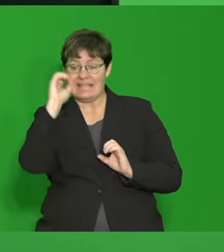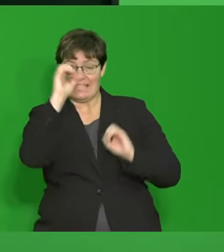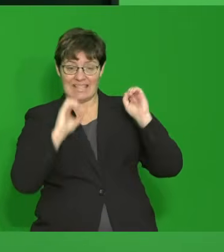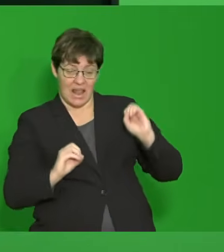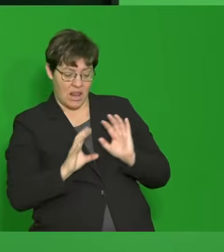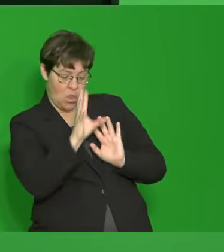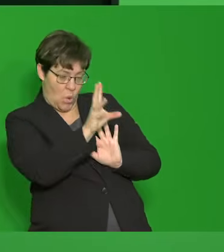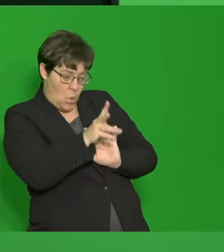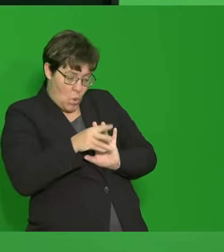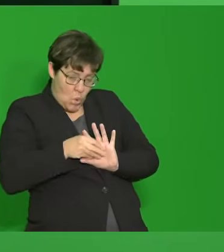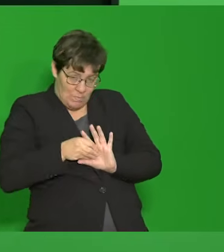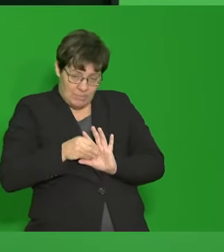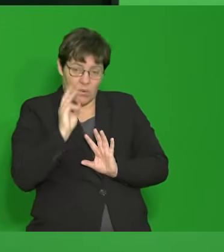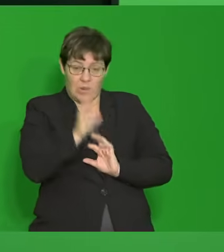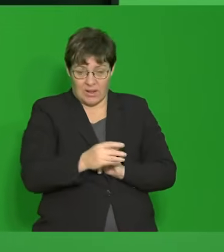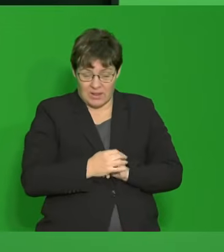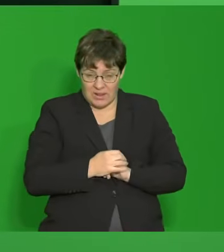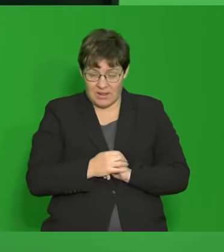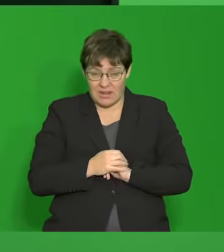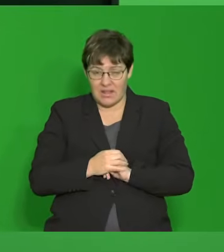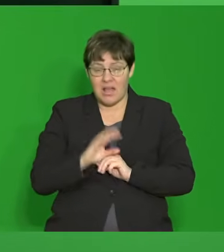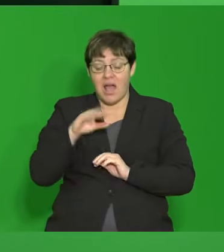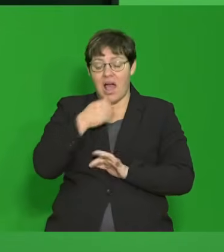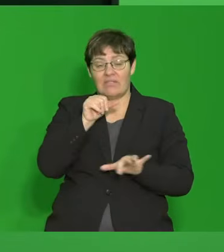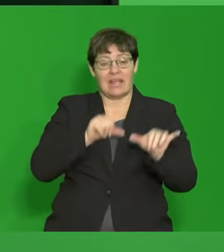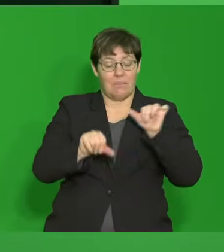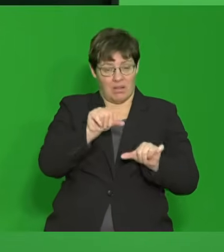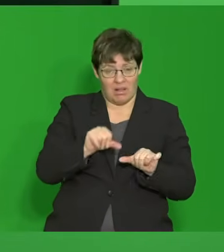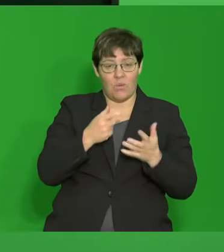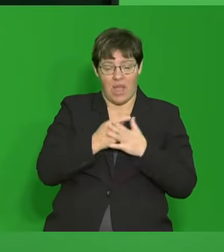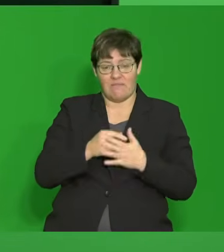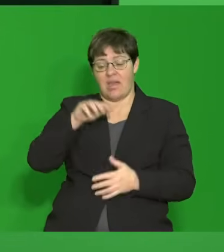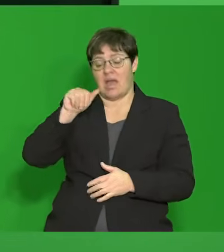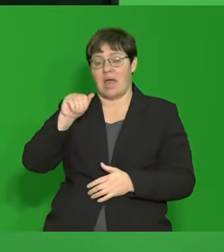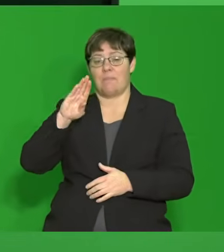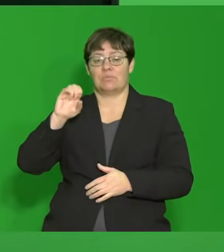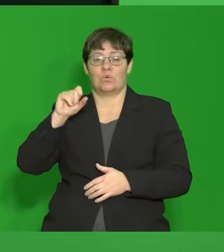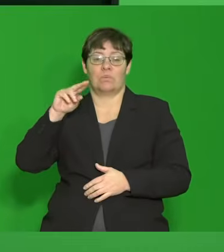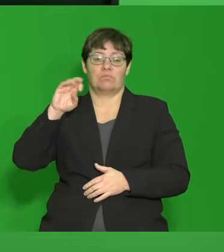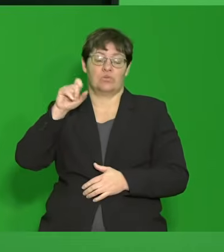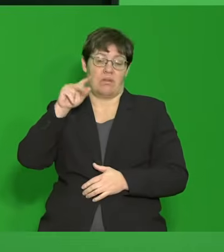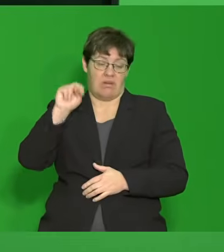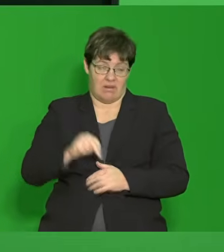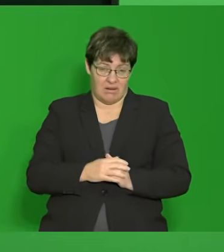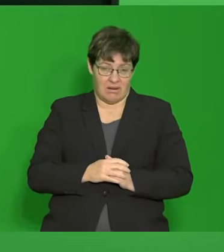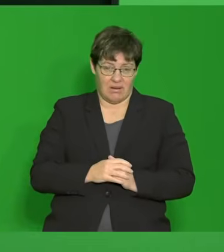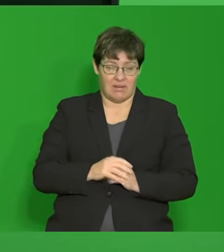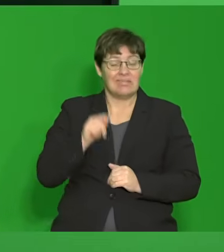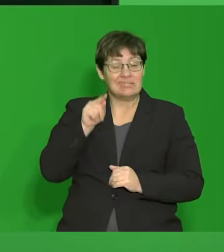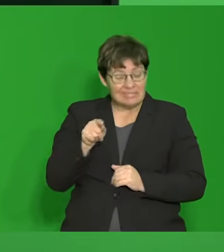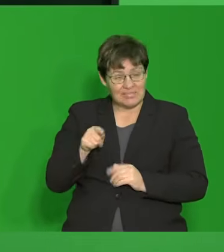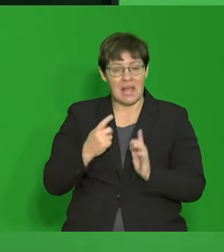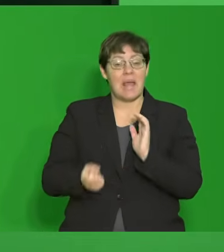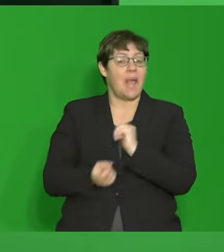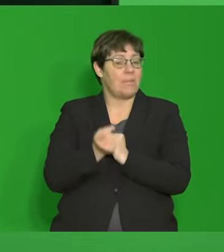in the next process. So after chemical digestion, we have absorption. It's important that we recognize that absorption